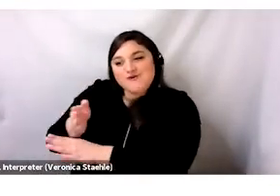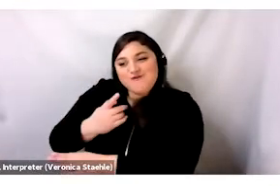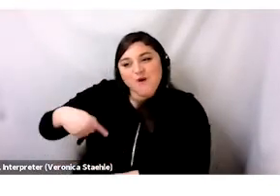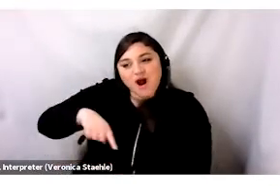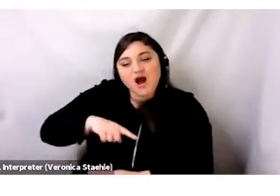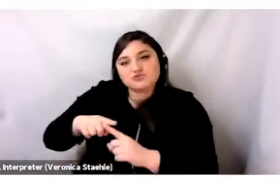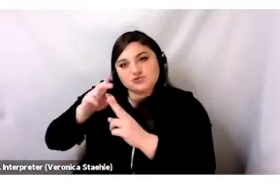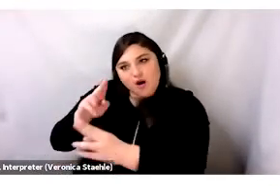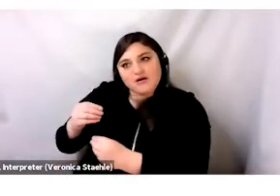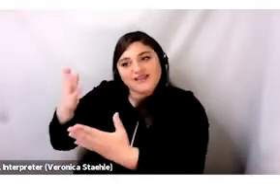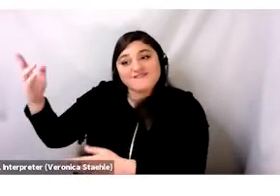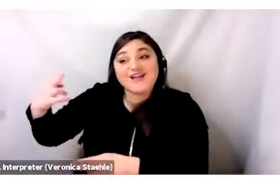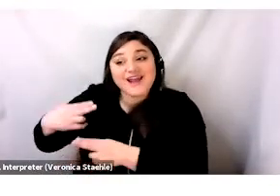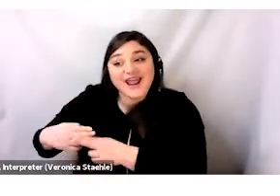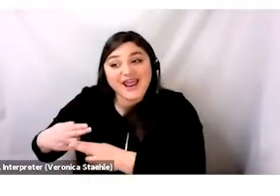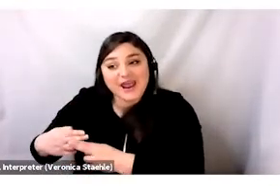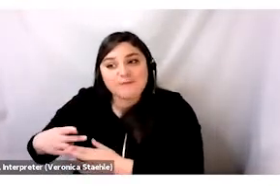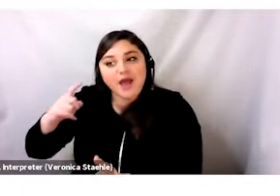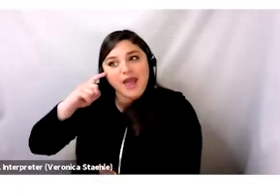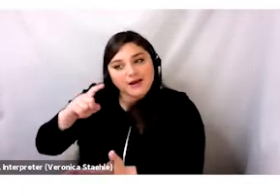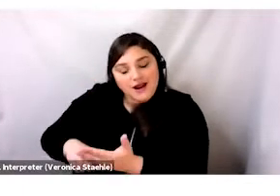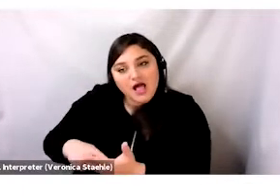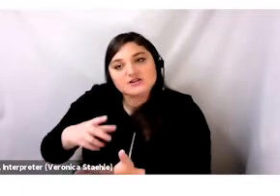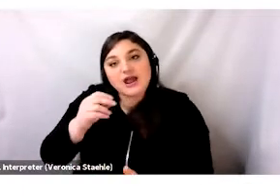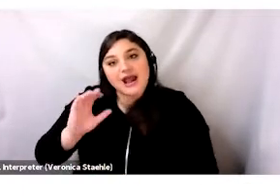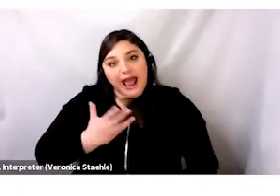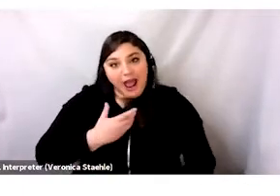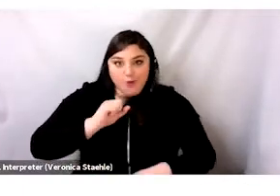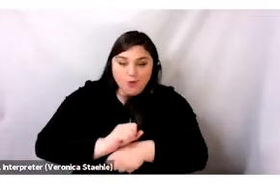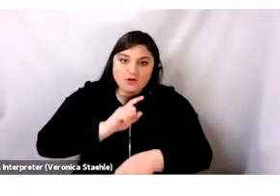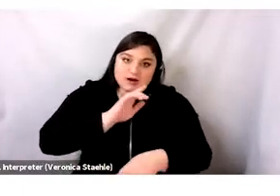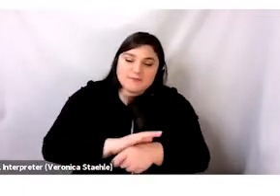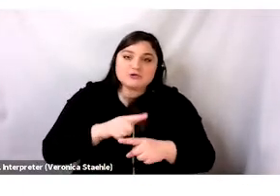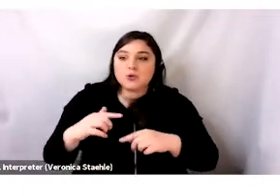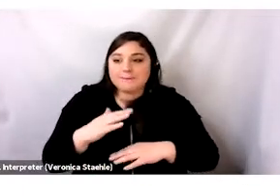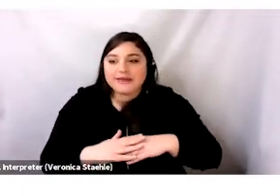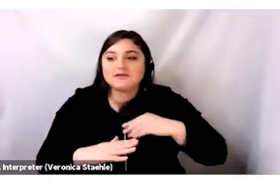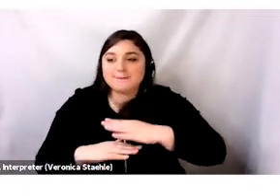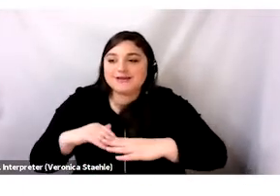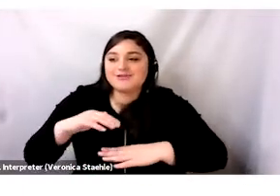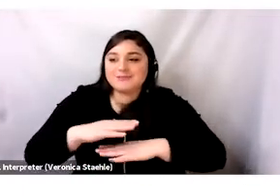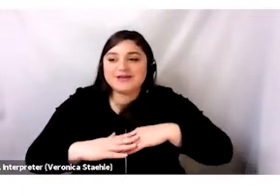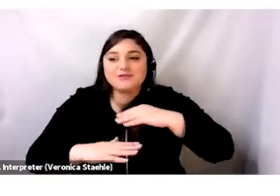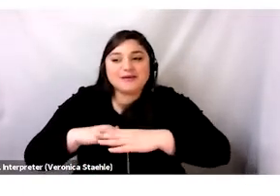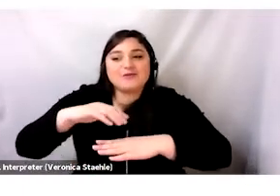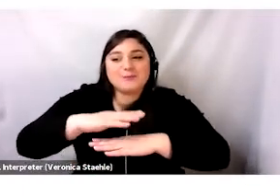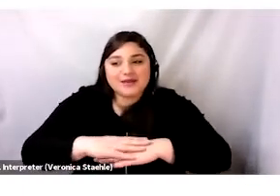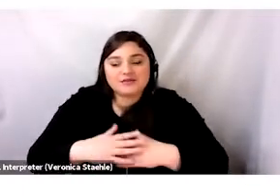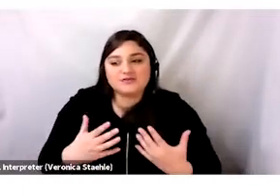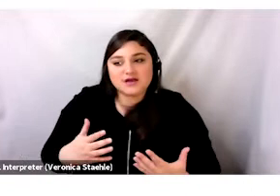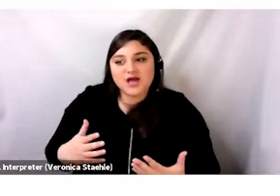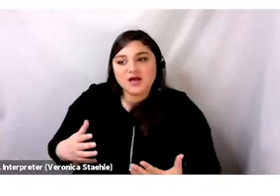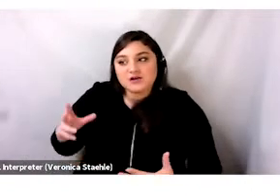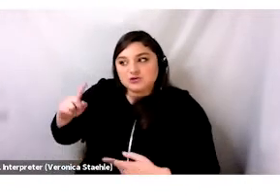them, and we evolve by building upon the work of previous generations, refraining from ownership of these ideas, and of